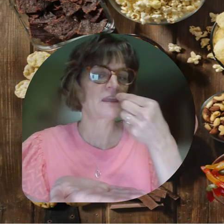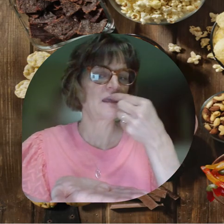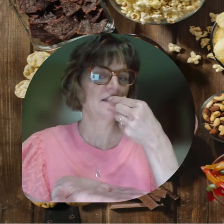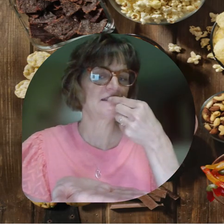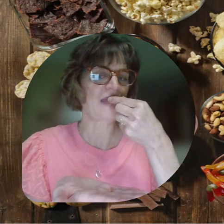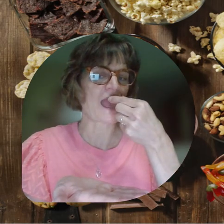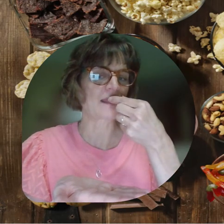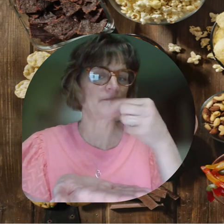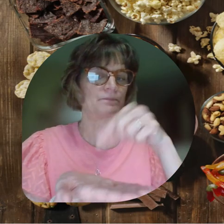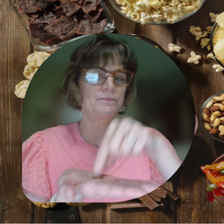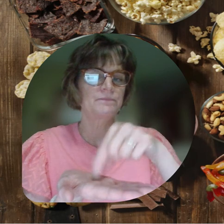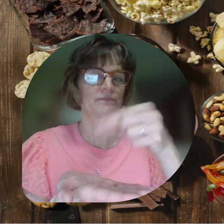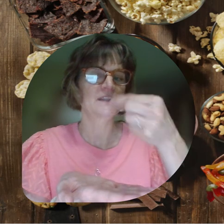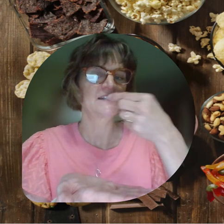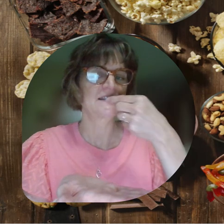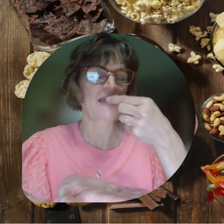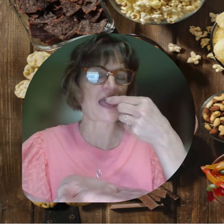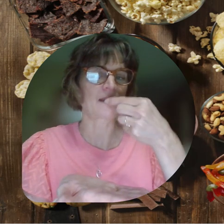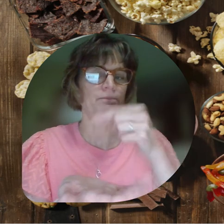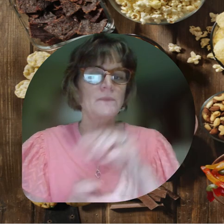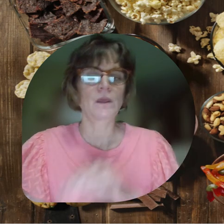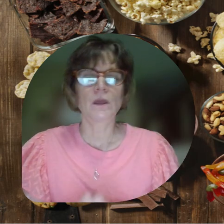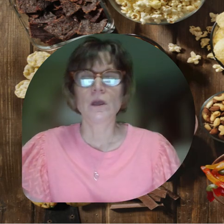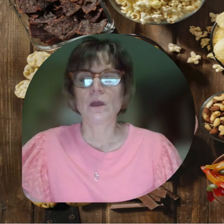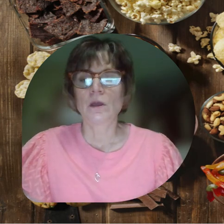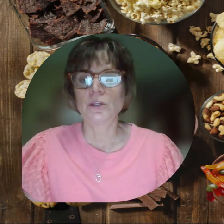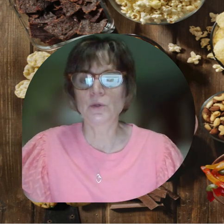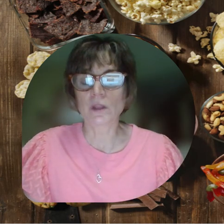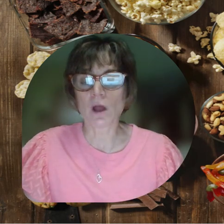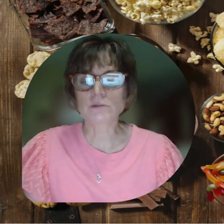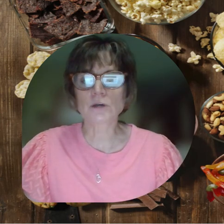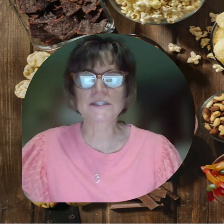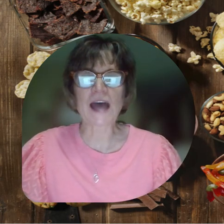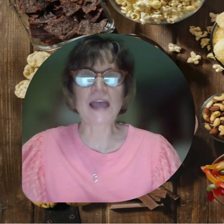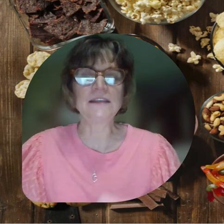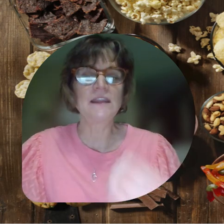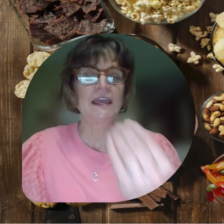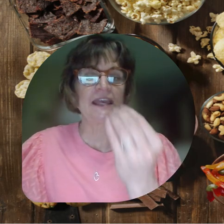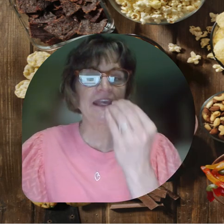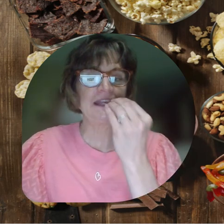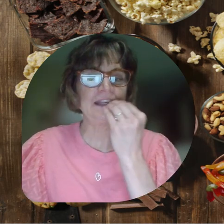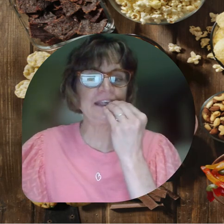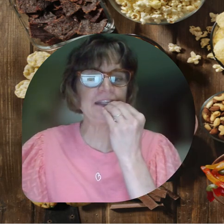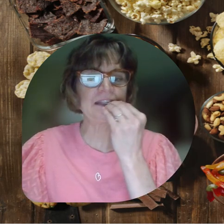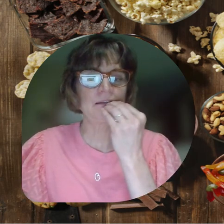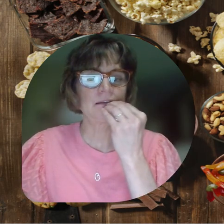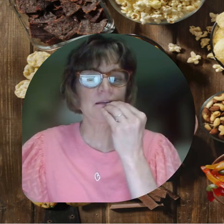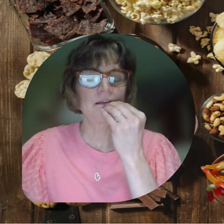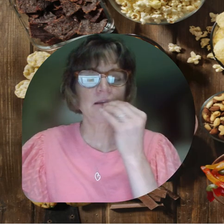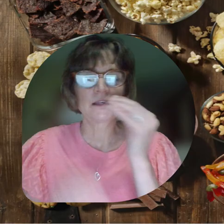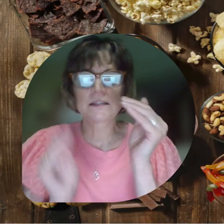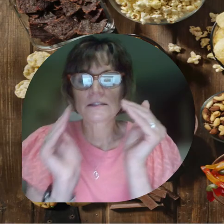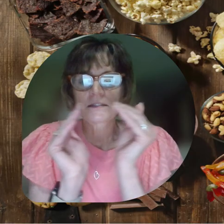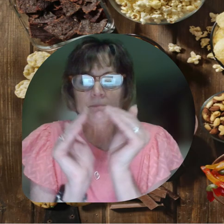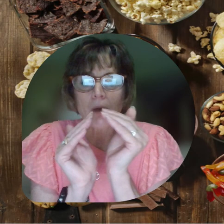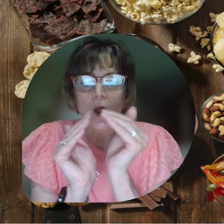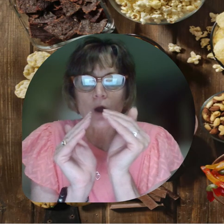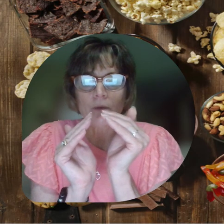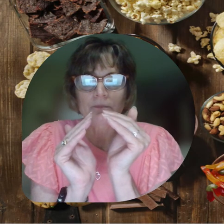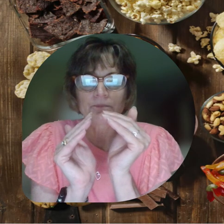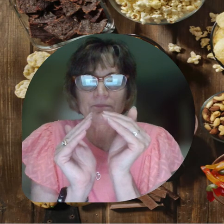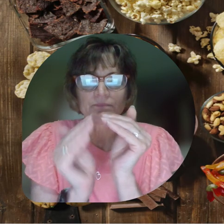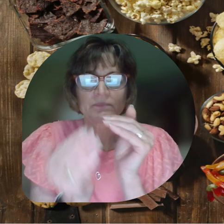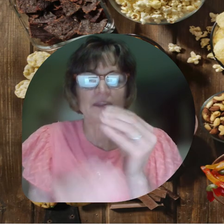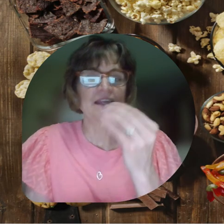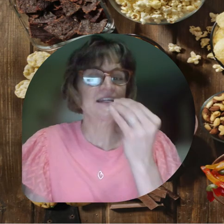up, snack, snack. You can also sign eat,